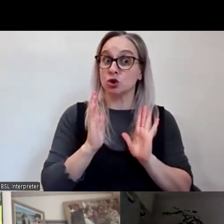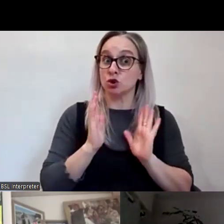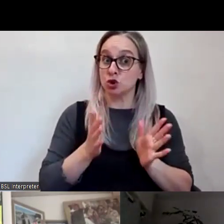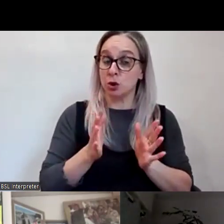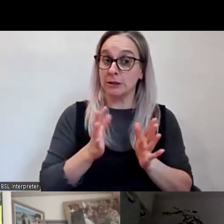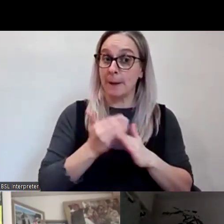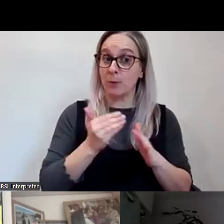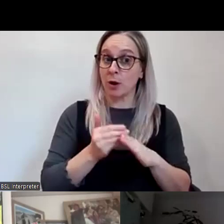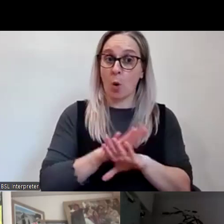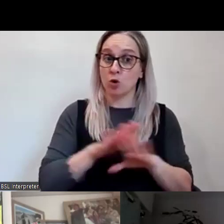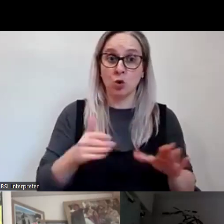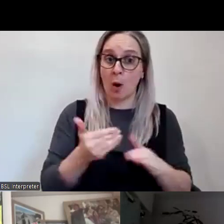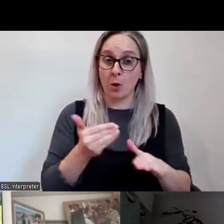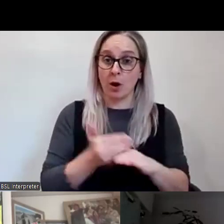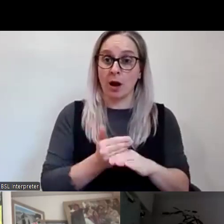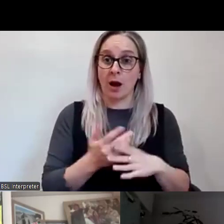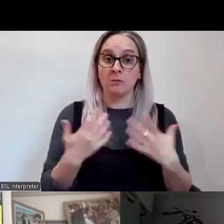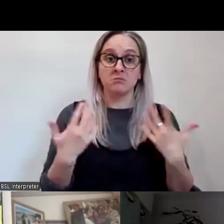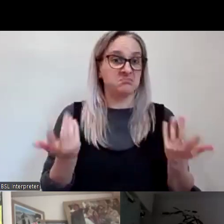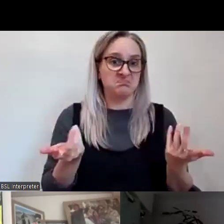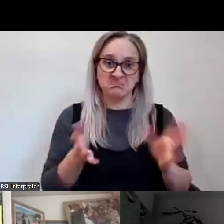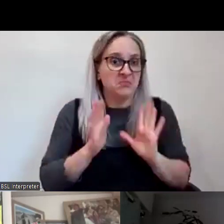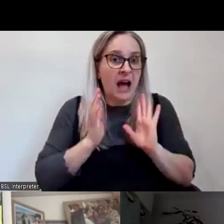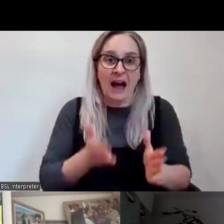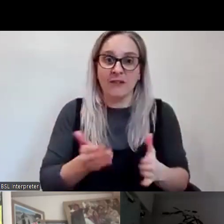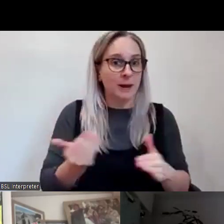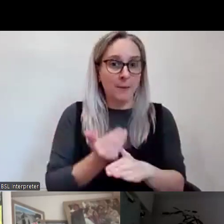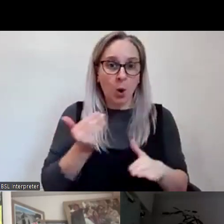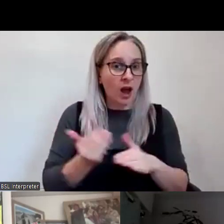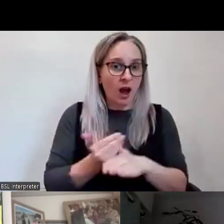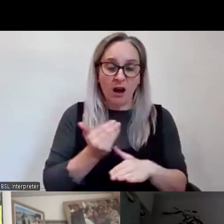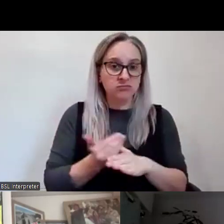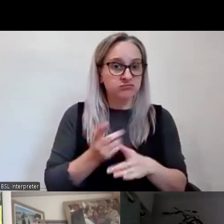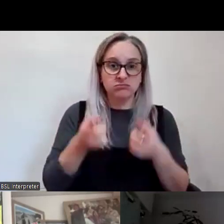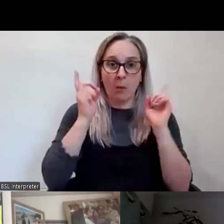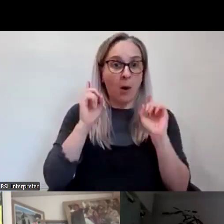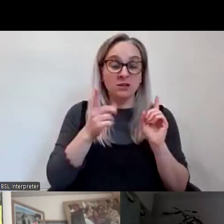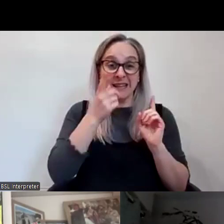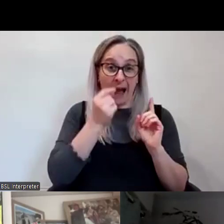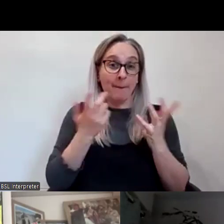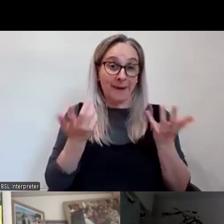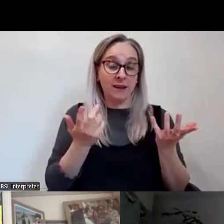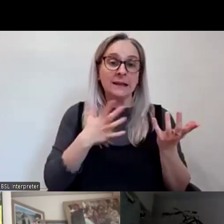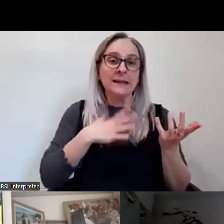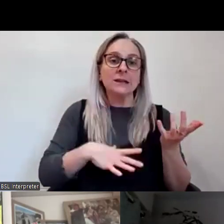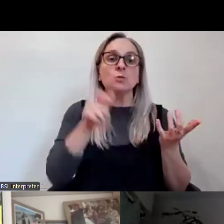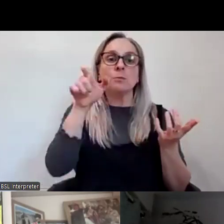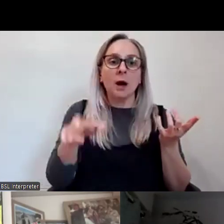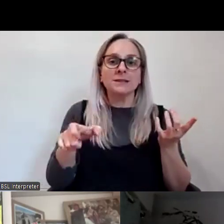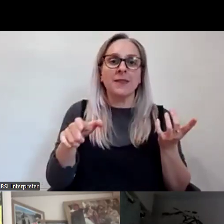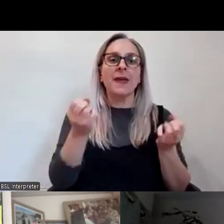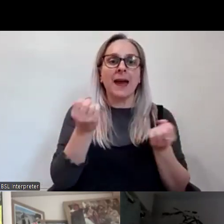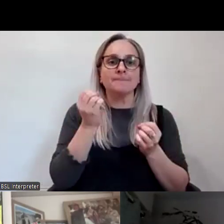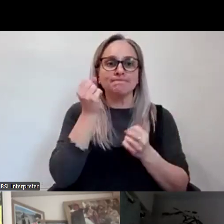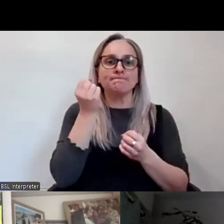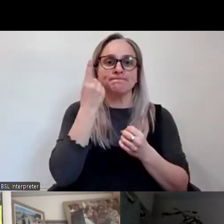No, it doesn't have to be your employer, but it can be your employer. It needs to be somebody who knows you and your